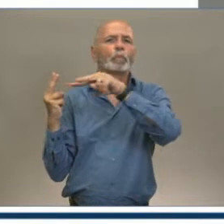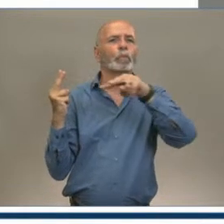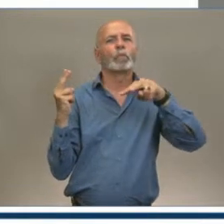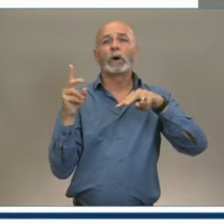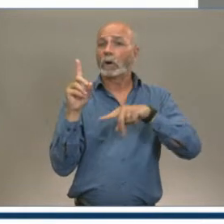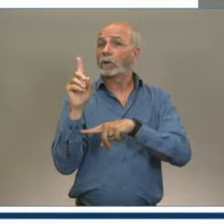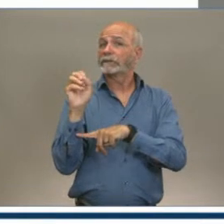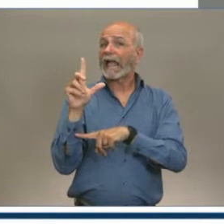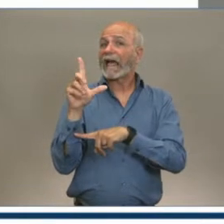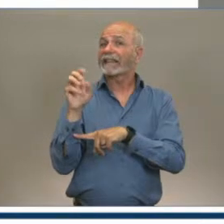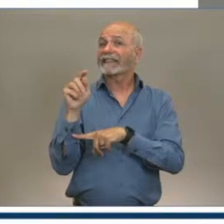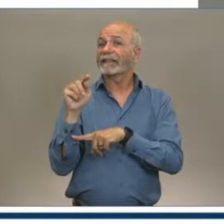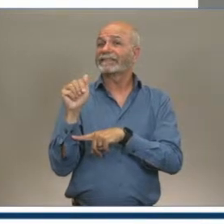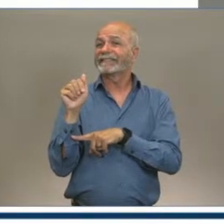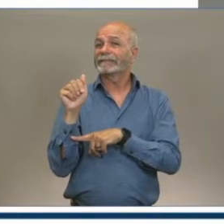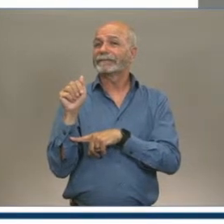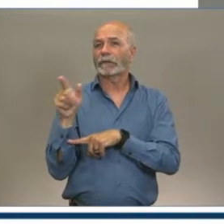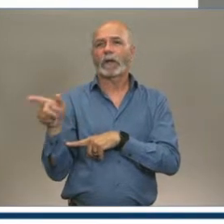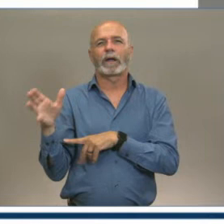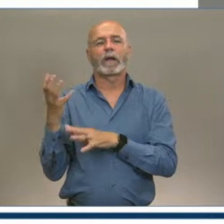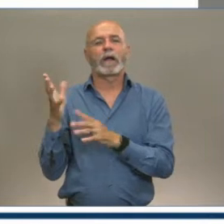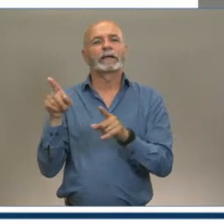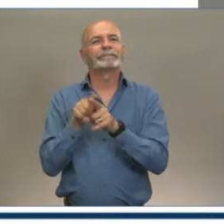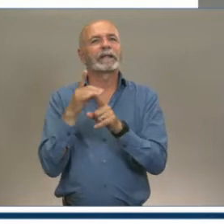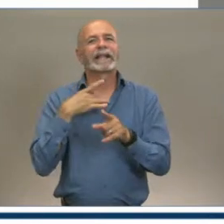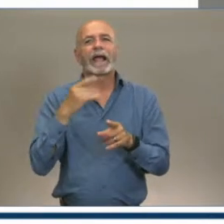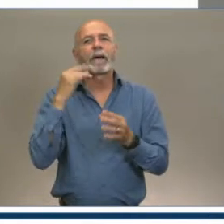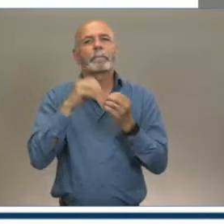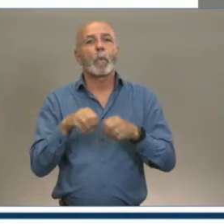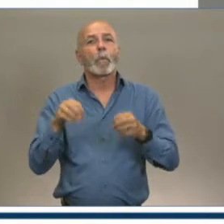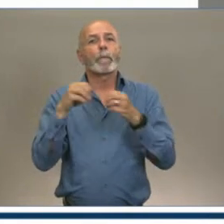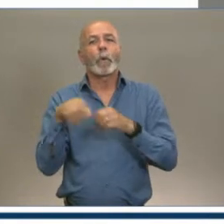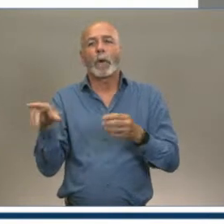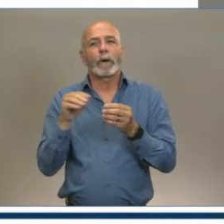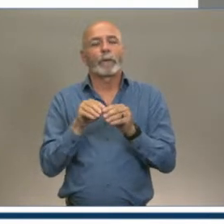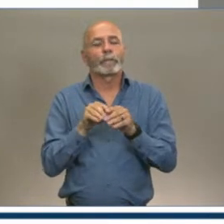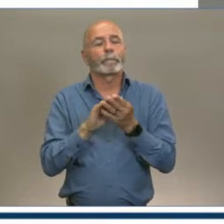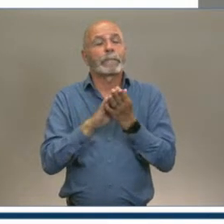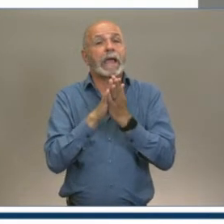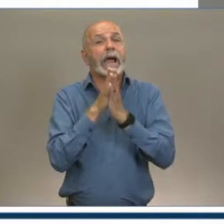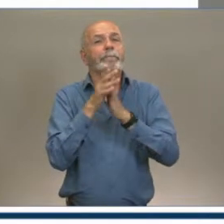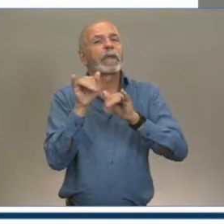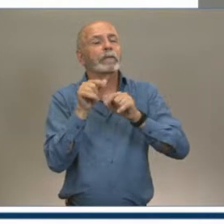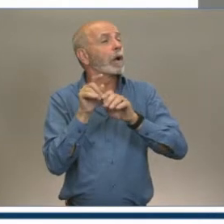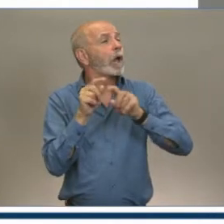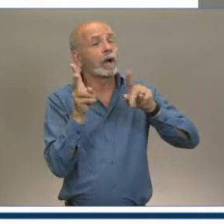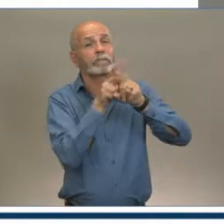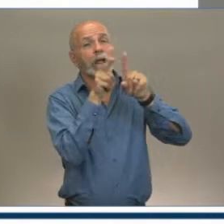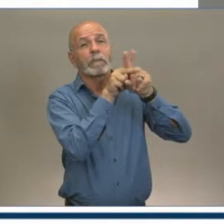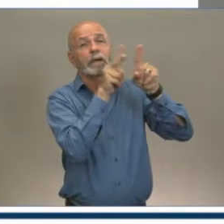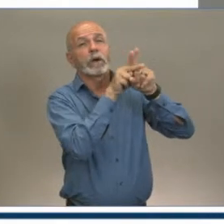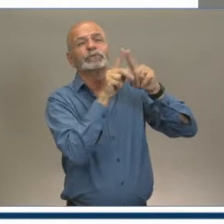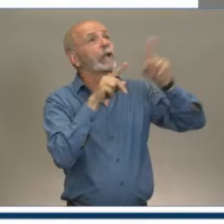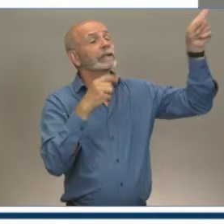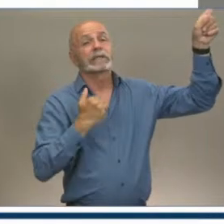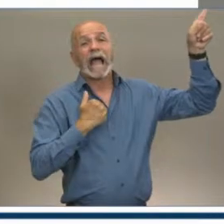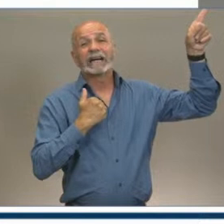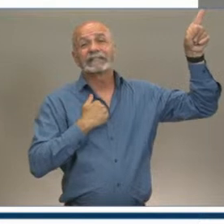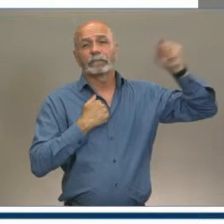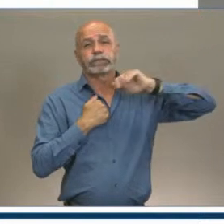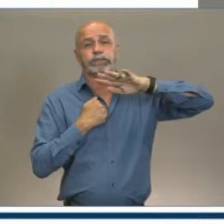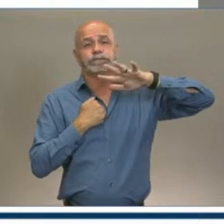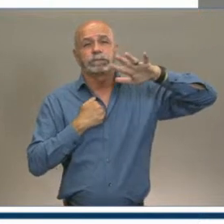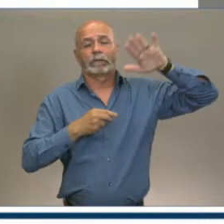is becoming more common in other parts of the country and is quickly, in terms of the percentage of